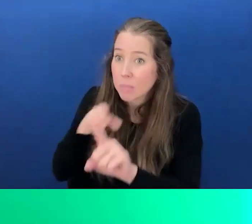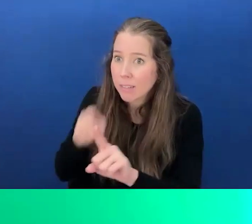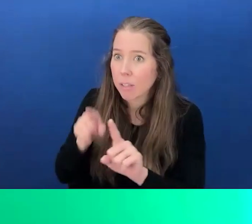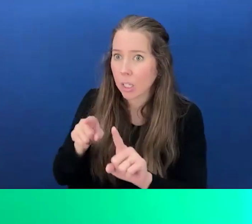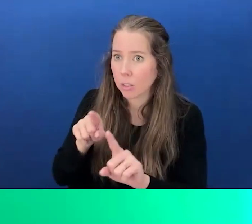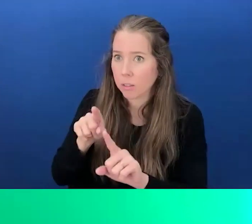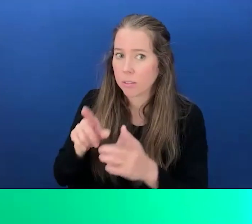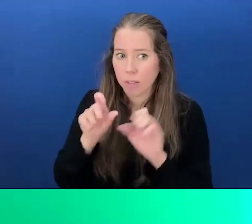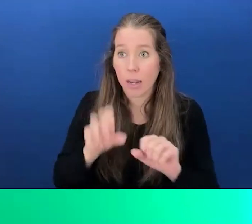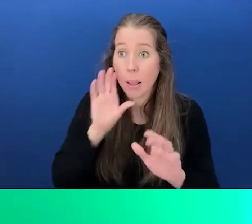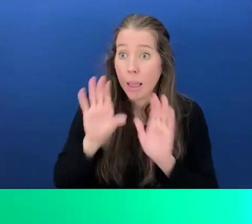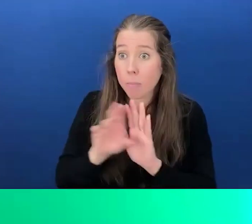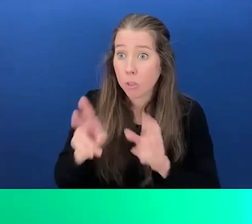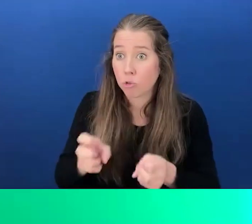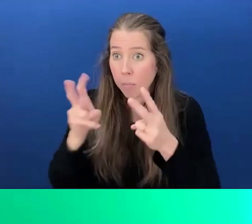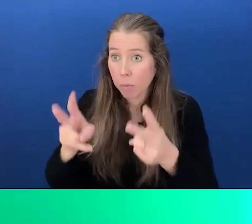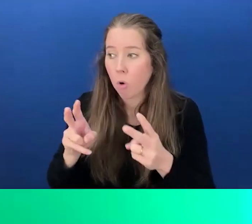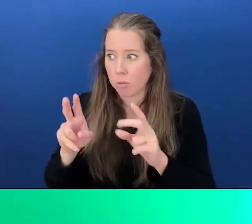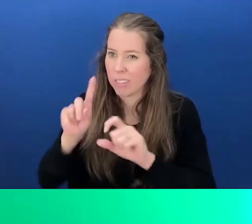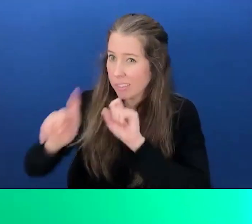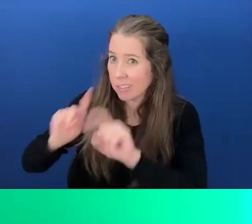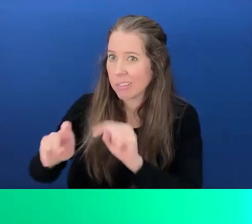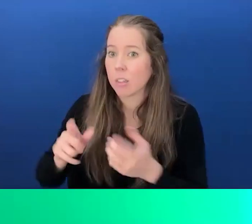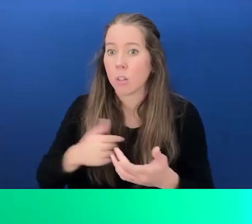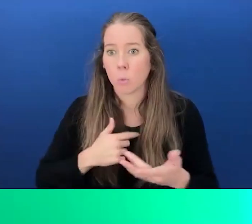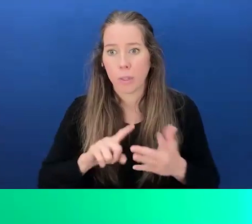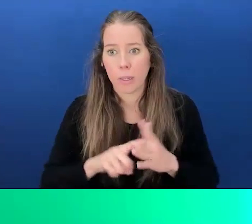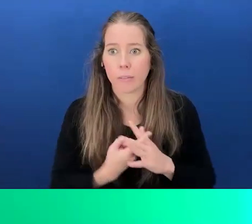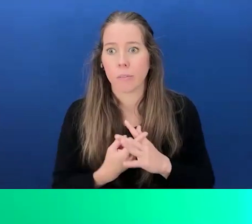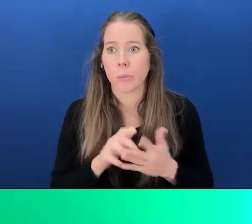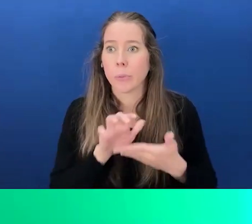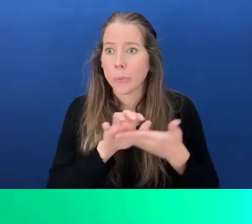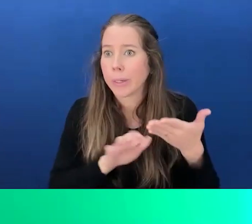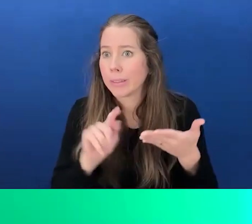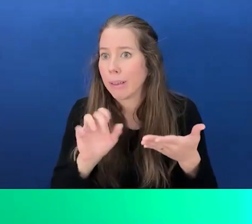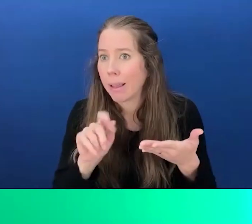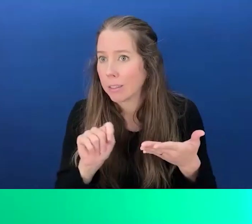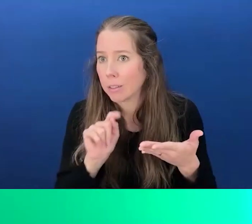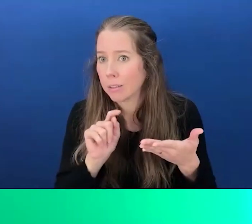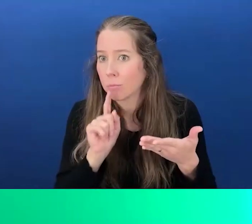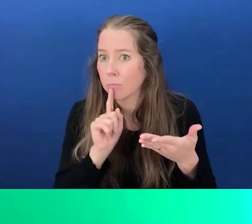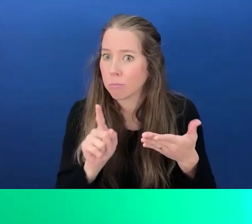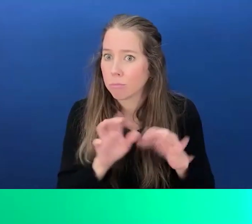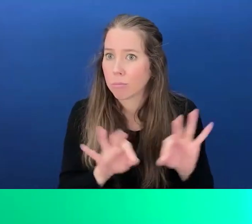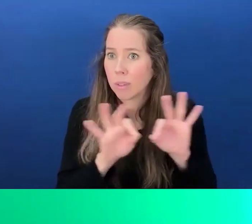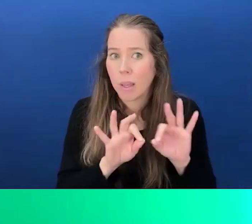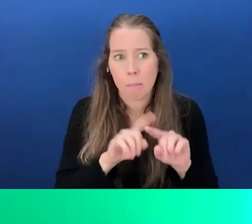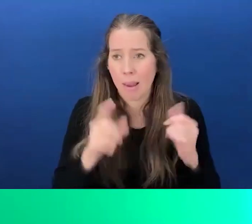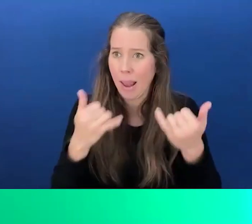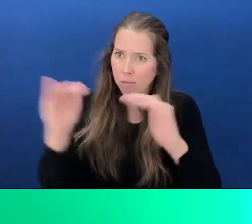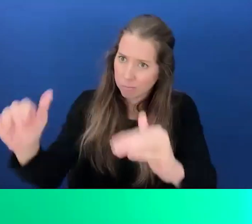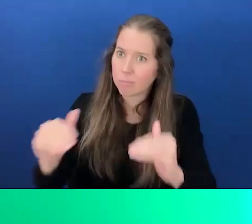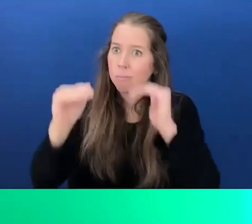is what we call multimodal. So when I started, it was the text was really big. And I was like, oh, this is great. But now they're